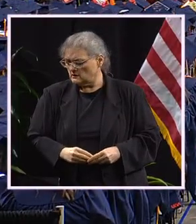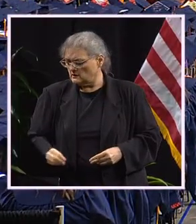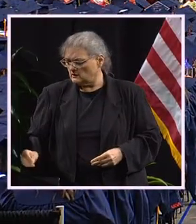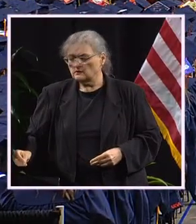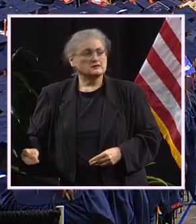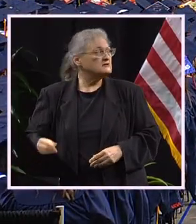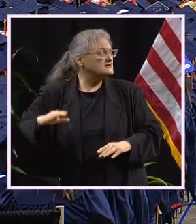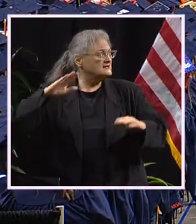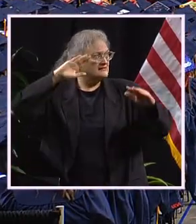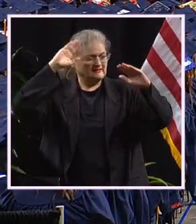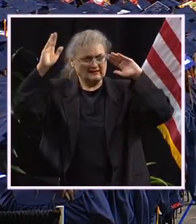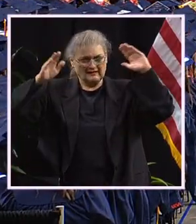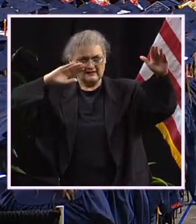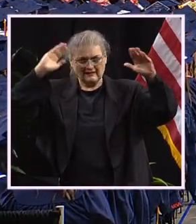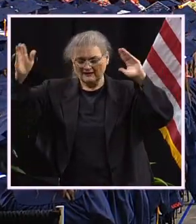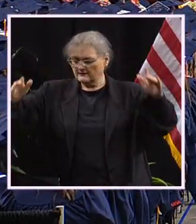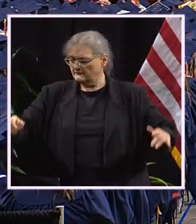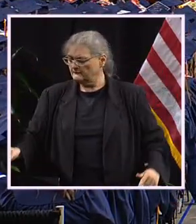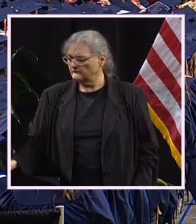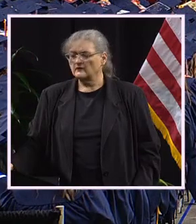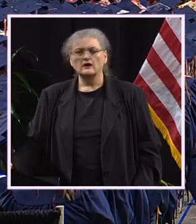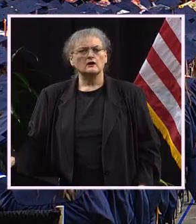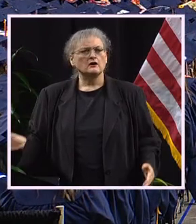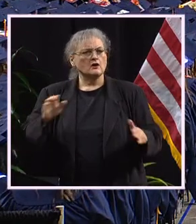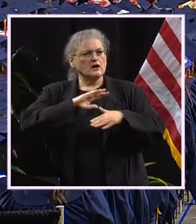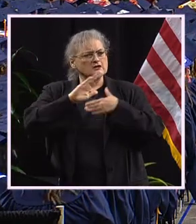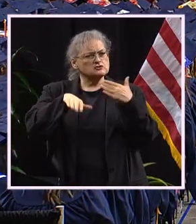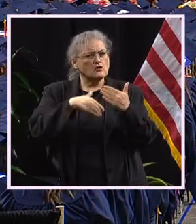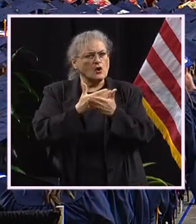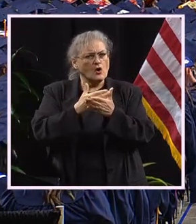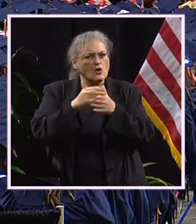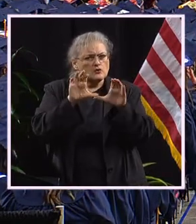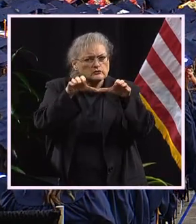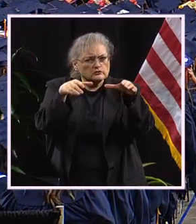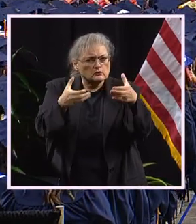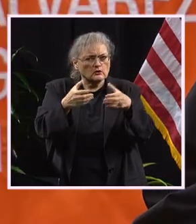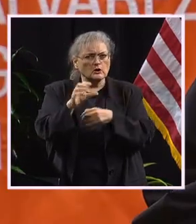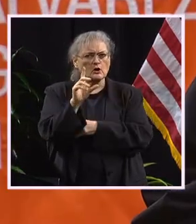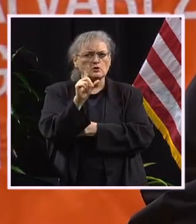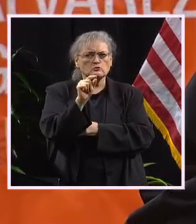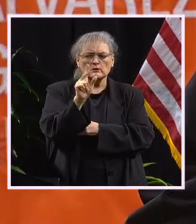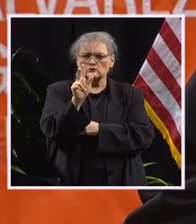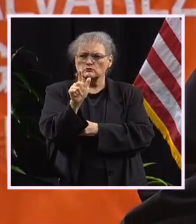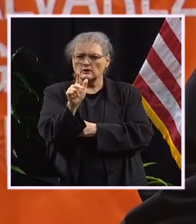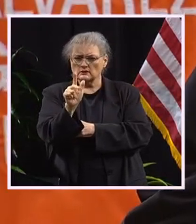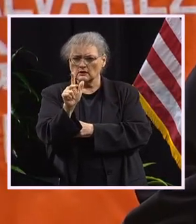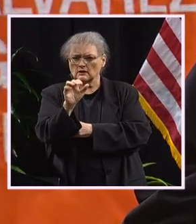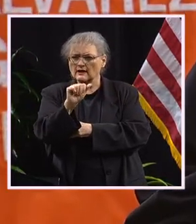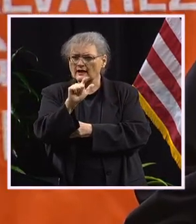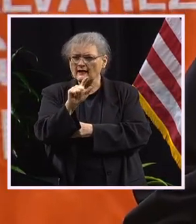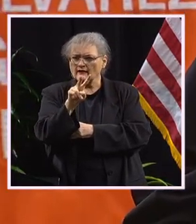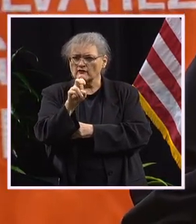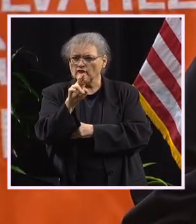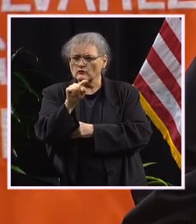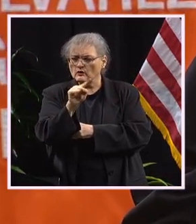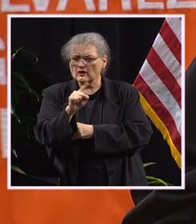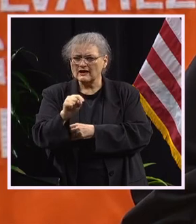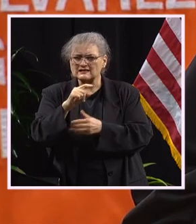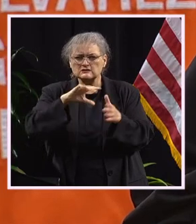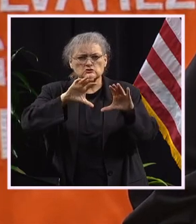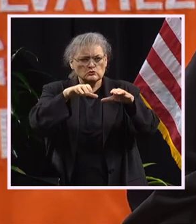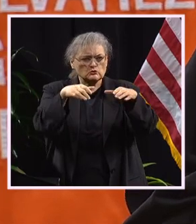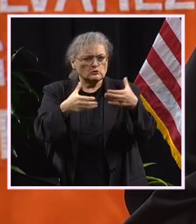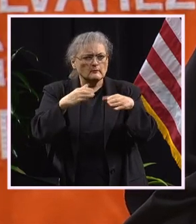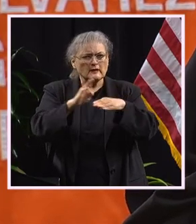All right. Will all class of 2023 Alvarez College of Business degree